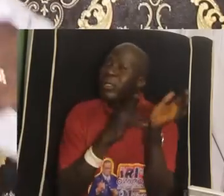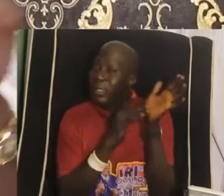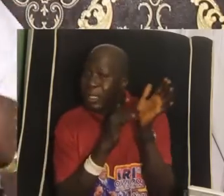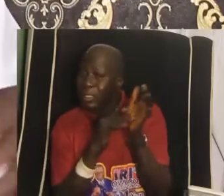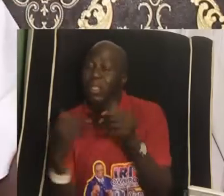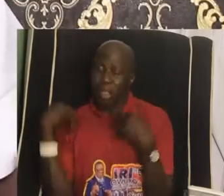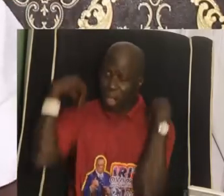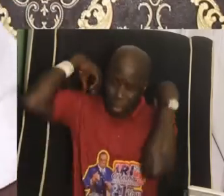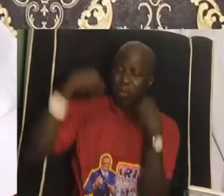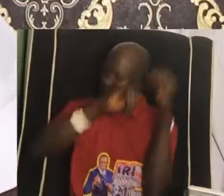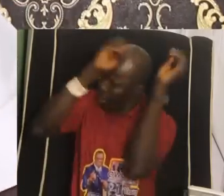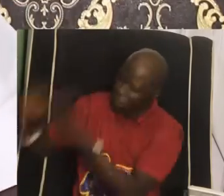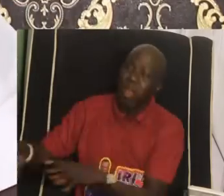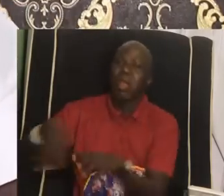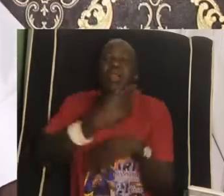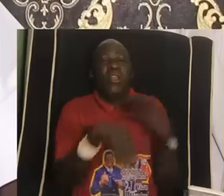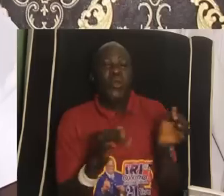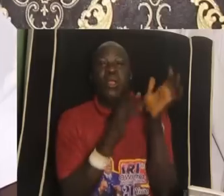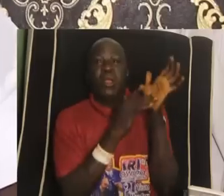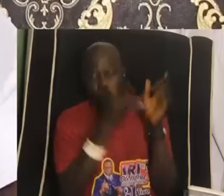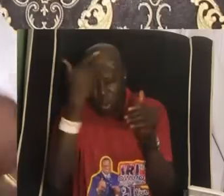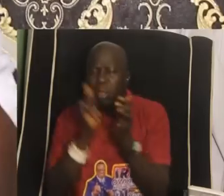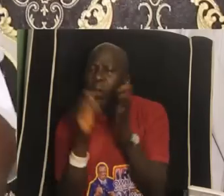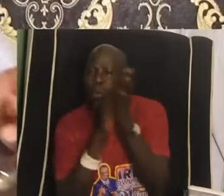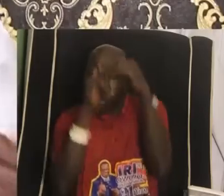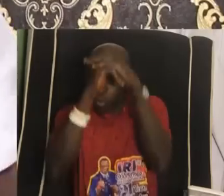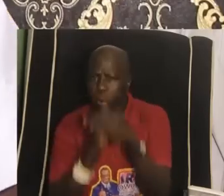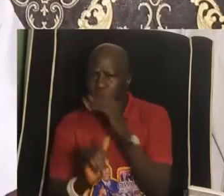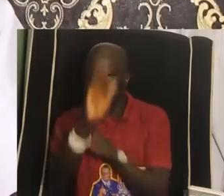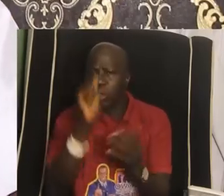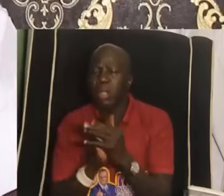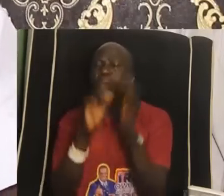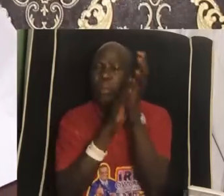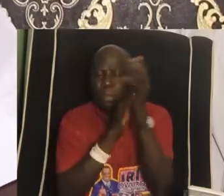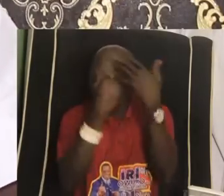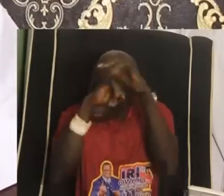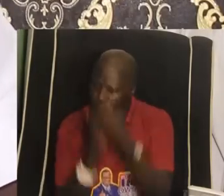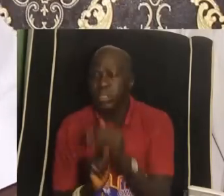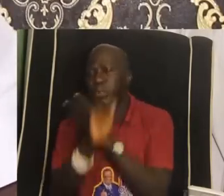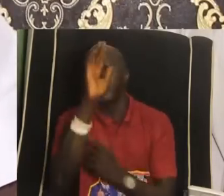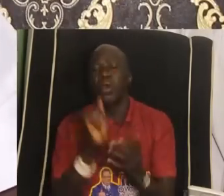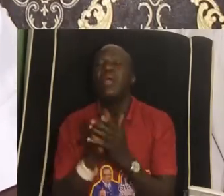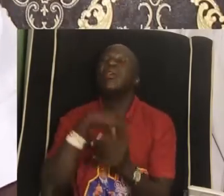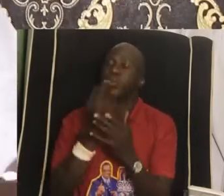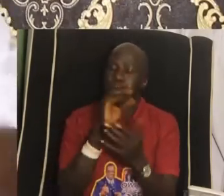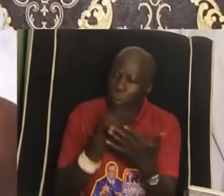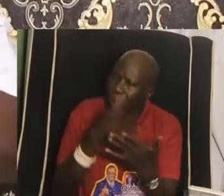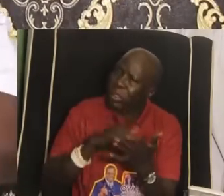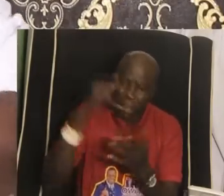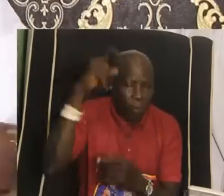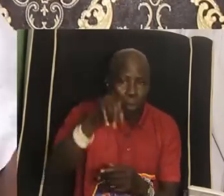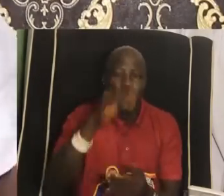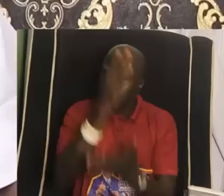I am the one that knows the one that is not biblical. Off your garments and throw it away. As we are exhausting God, he's the one that bought bought that coat for you. It's the one that bought the coat for